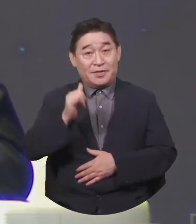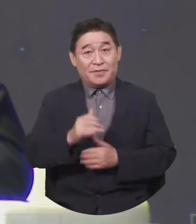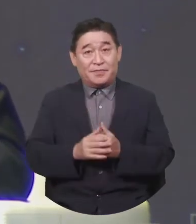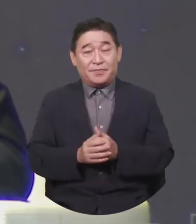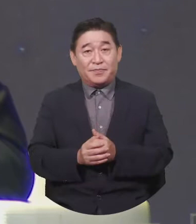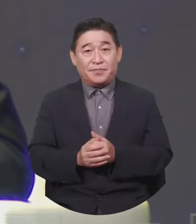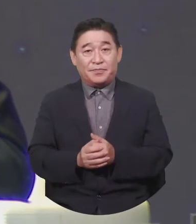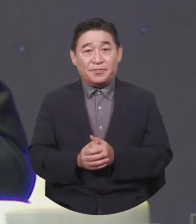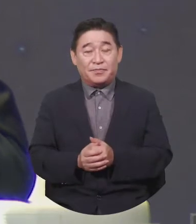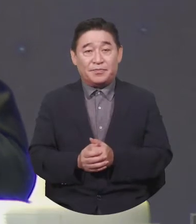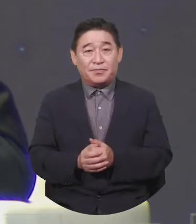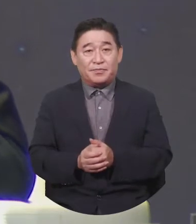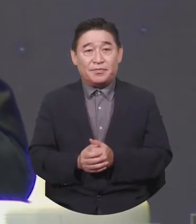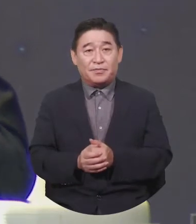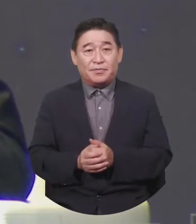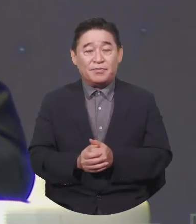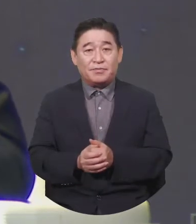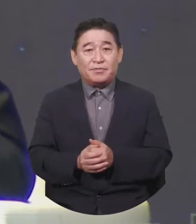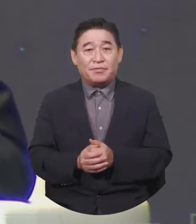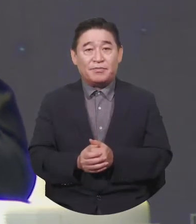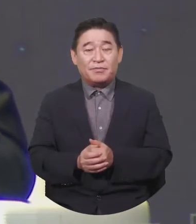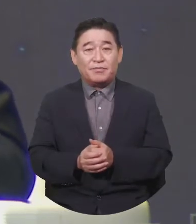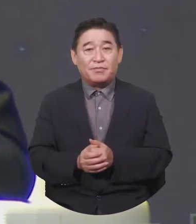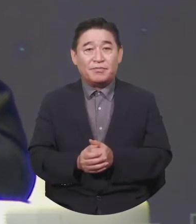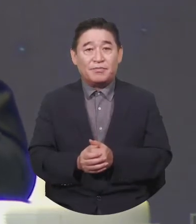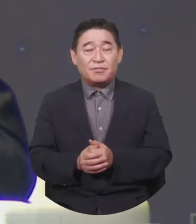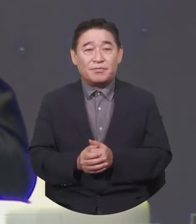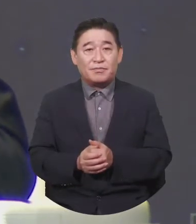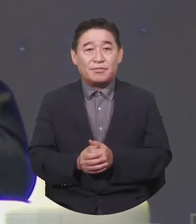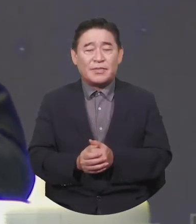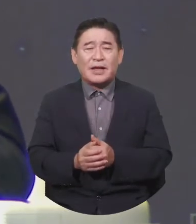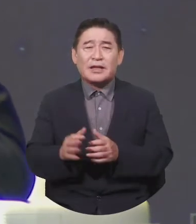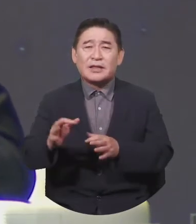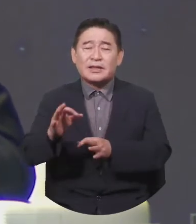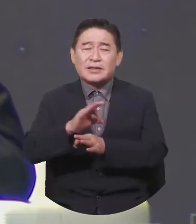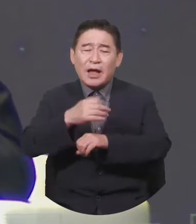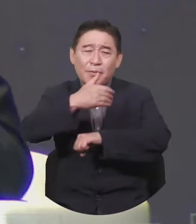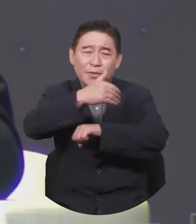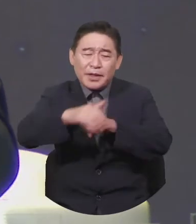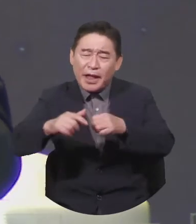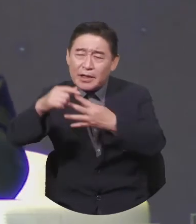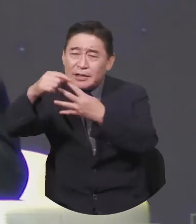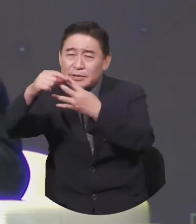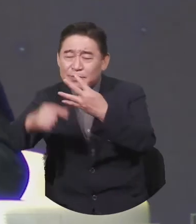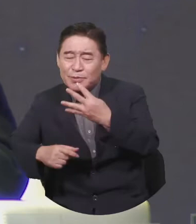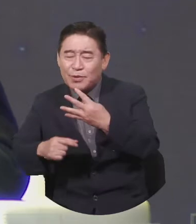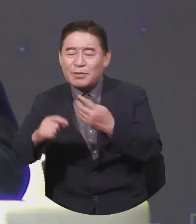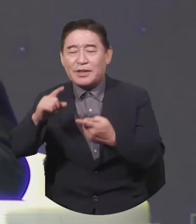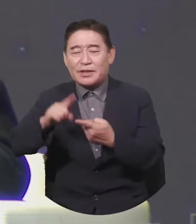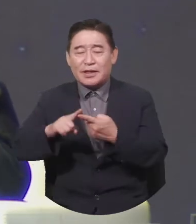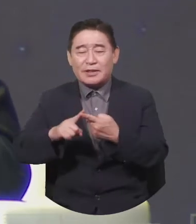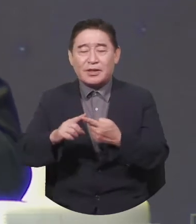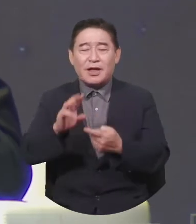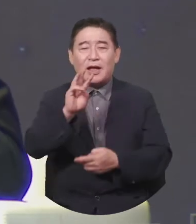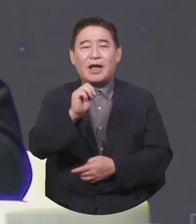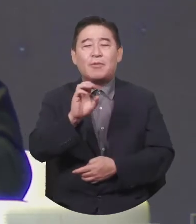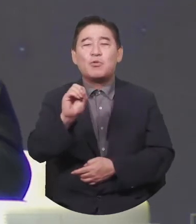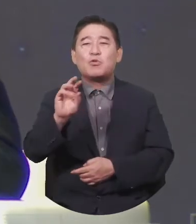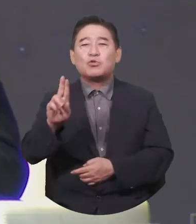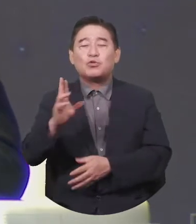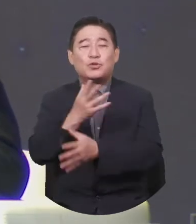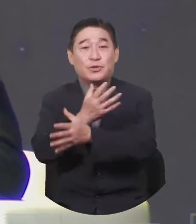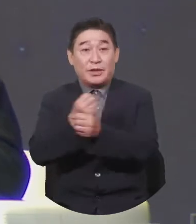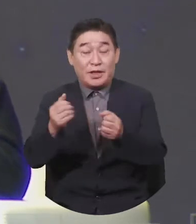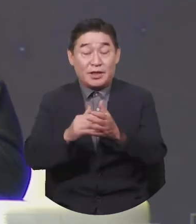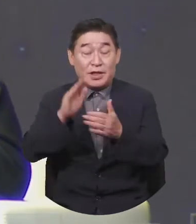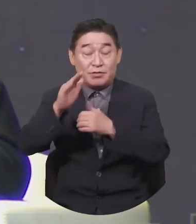of actions we signed following the MOUs with the USAID and with COICA. They're very concrete, and